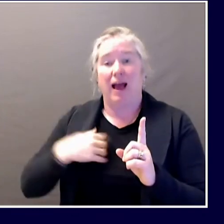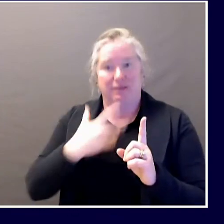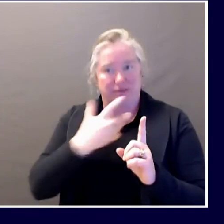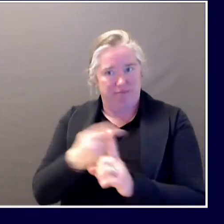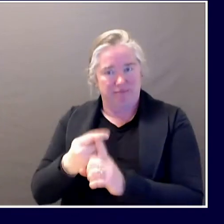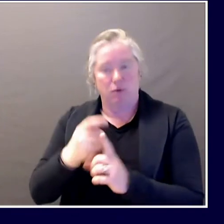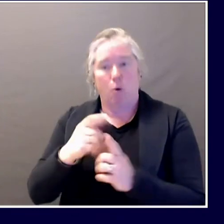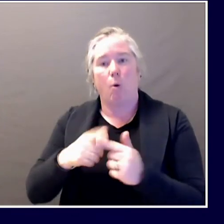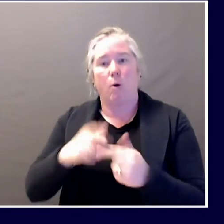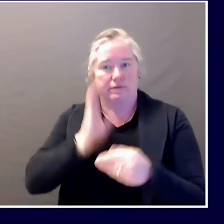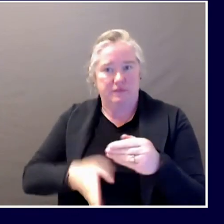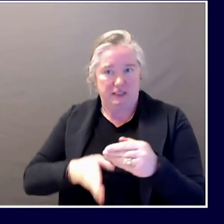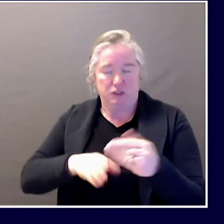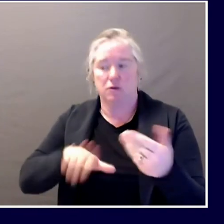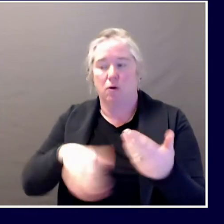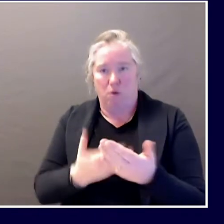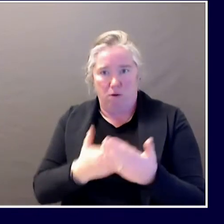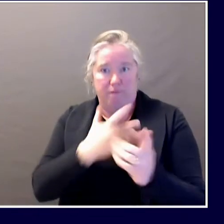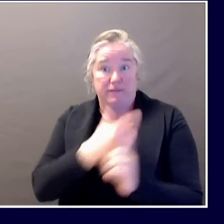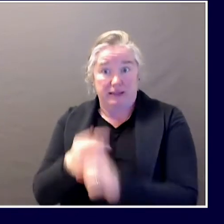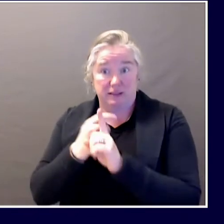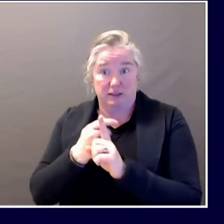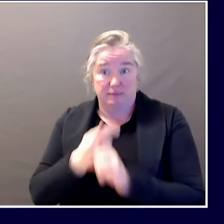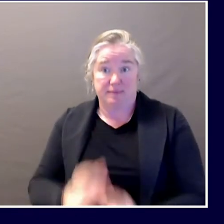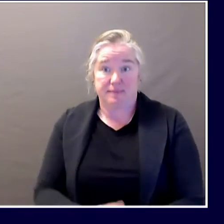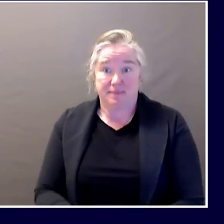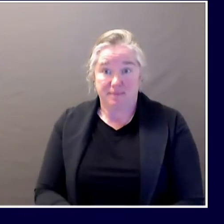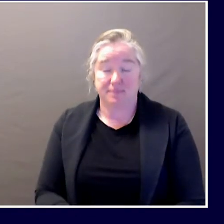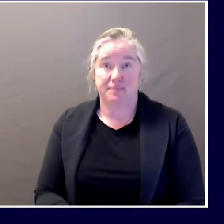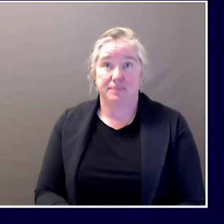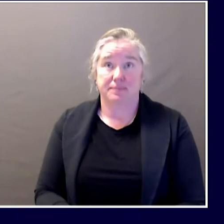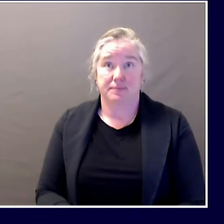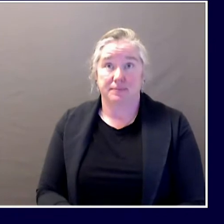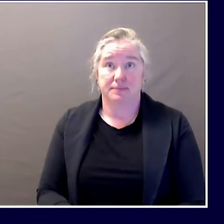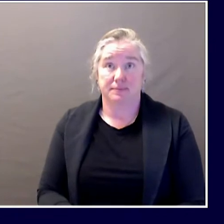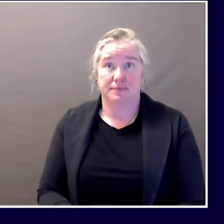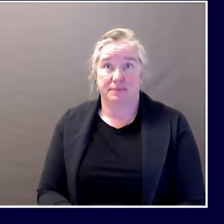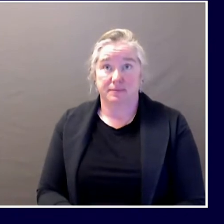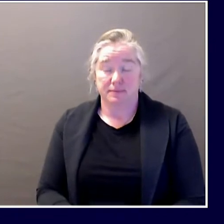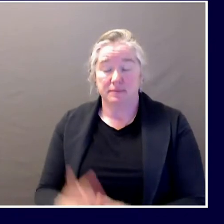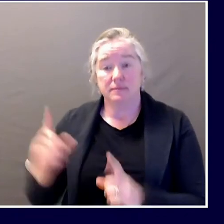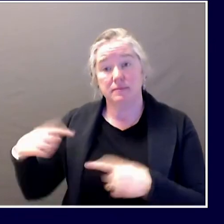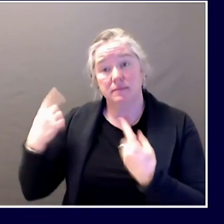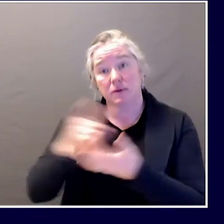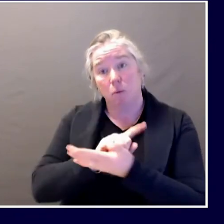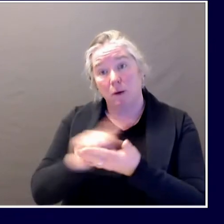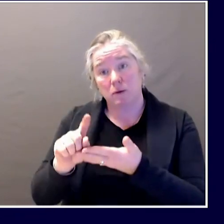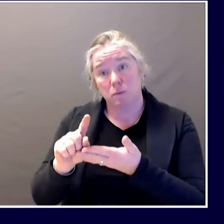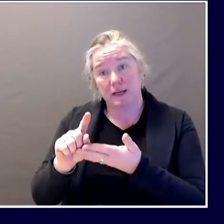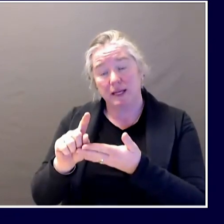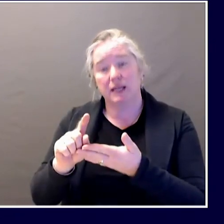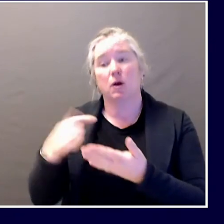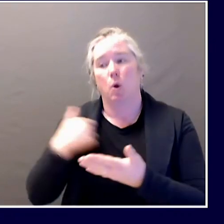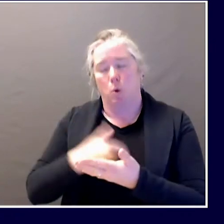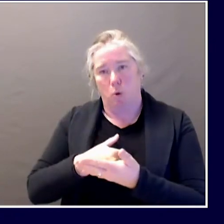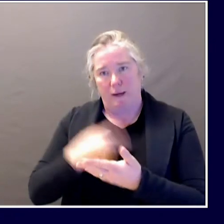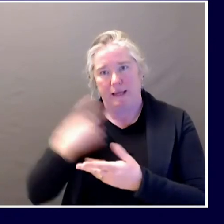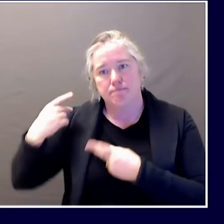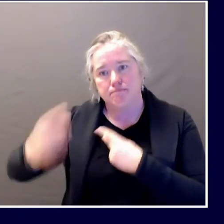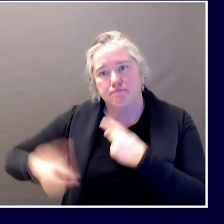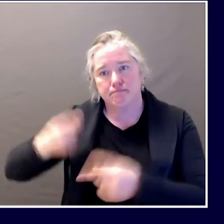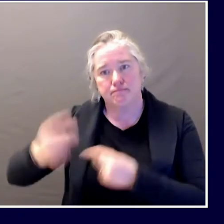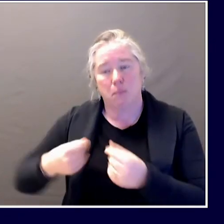completed their COVID-19 vaccination series. We've, in the past week, accelerated the volume of